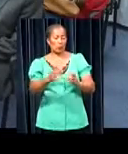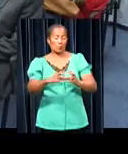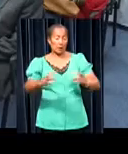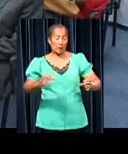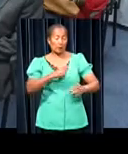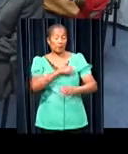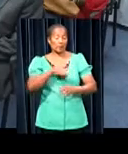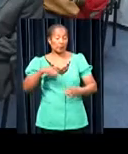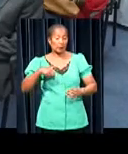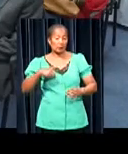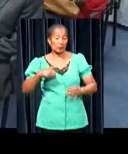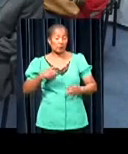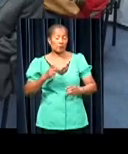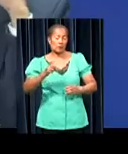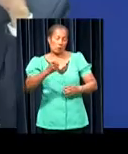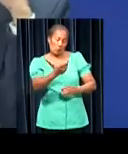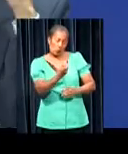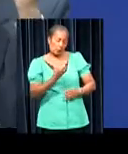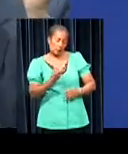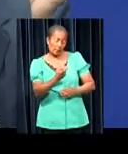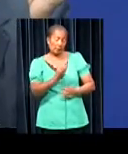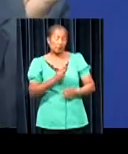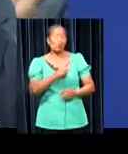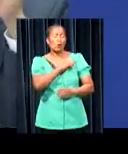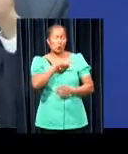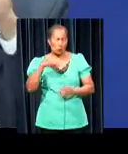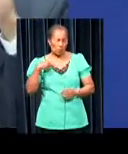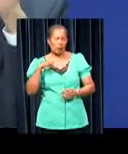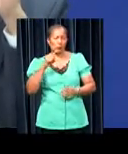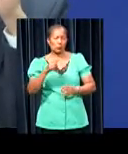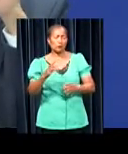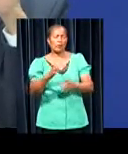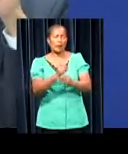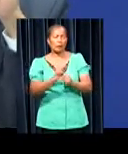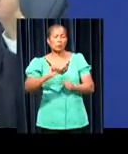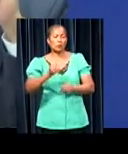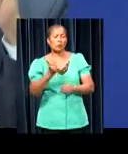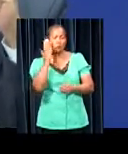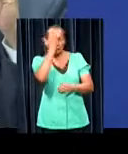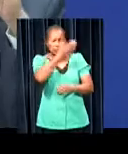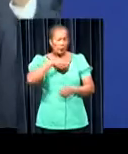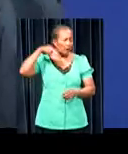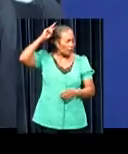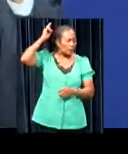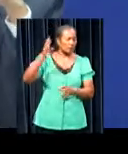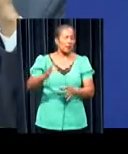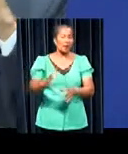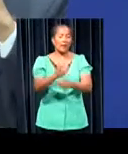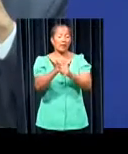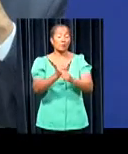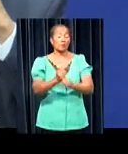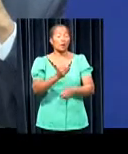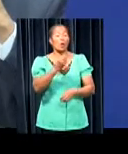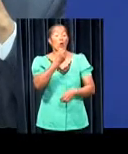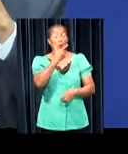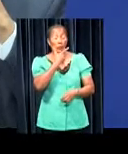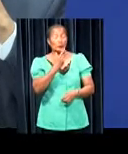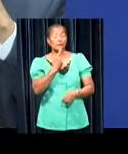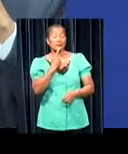many challenges and that we must work together to save Suriname. President Bouterse believes